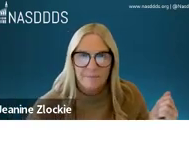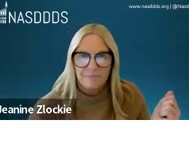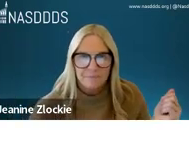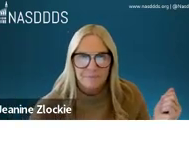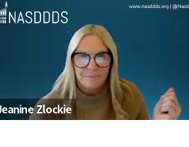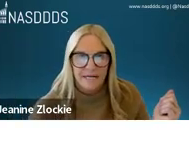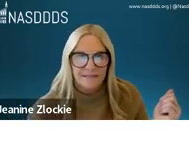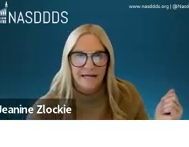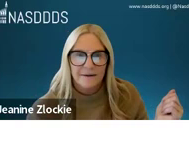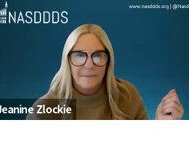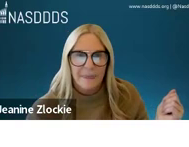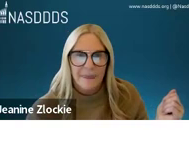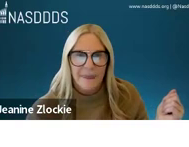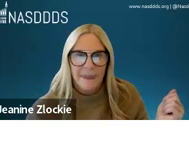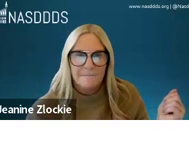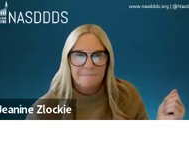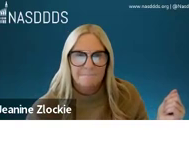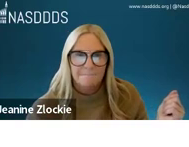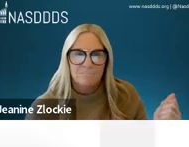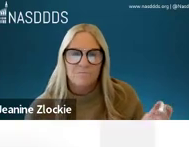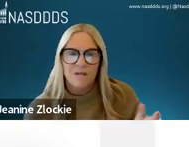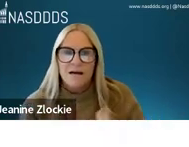Medicaid program. Next slide.